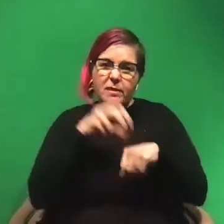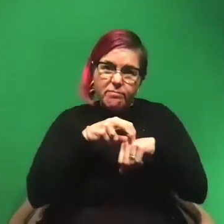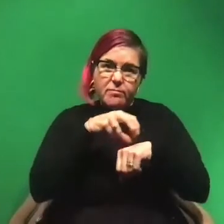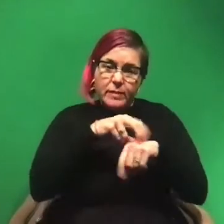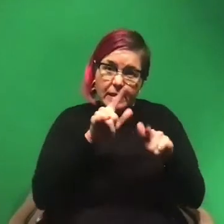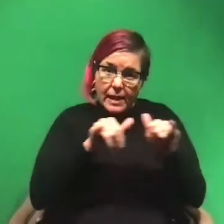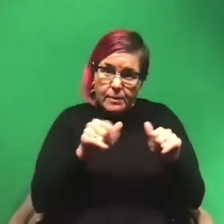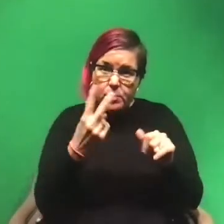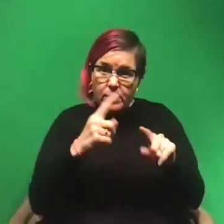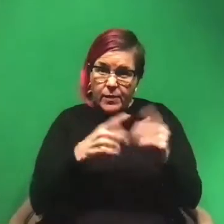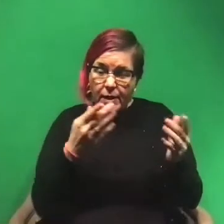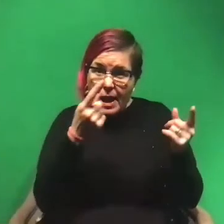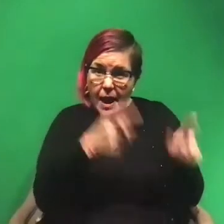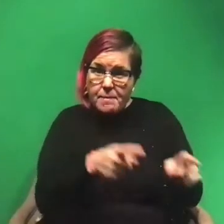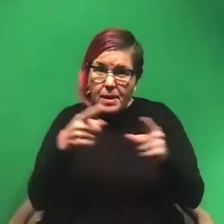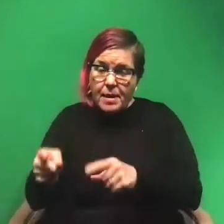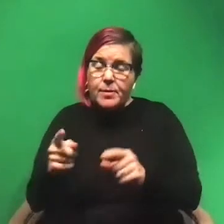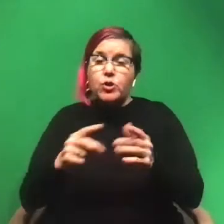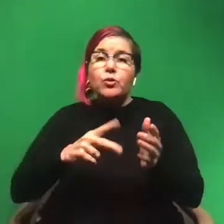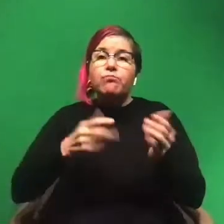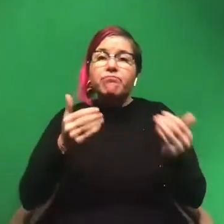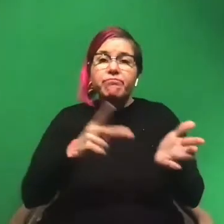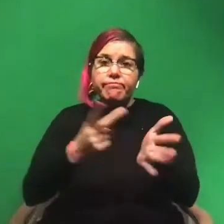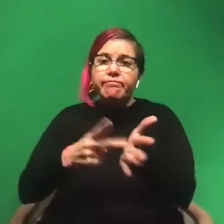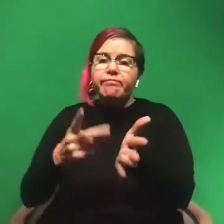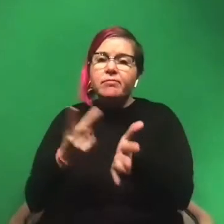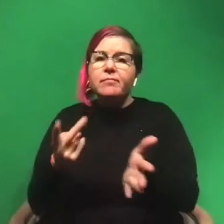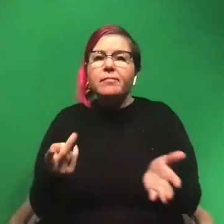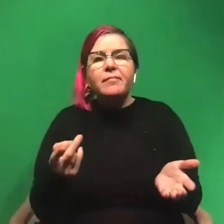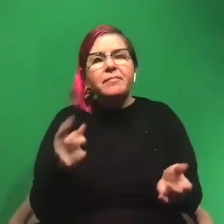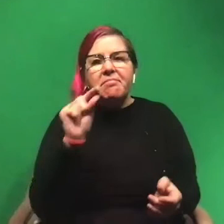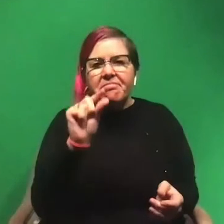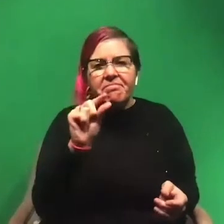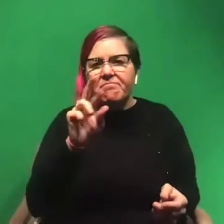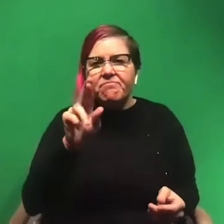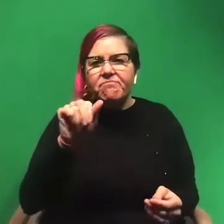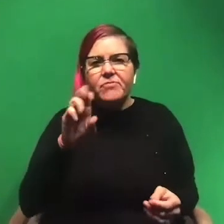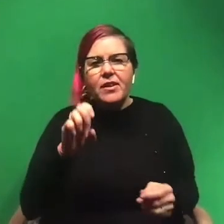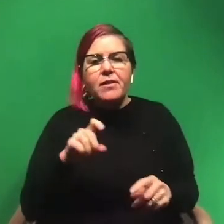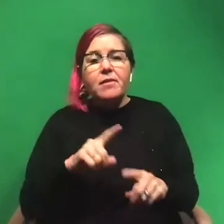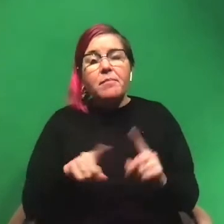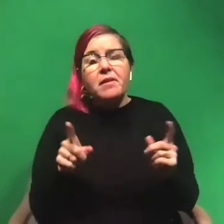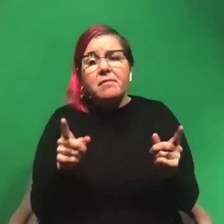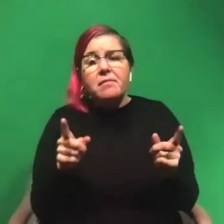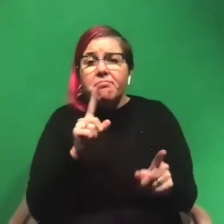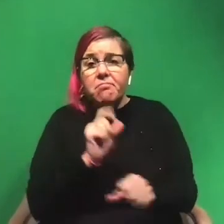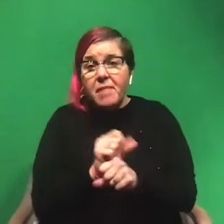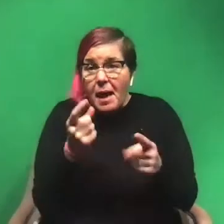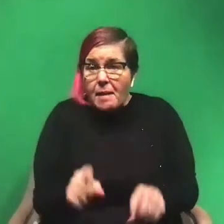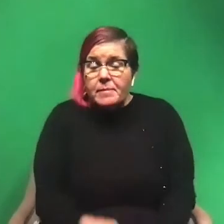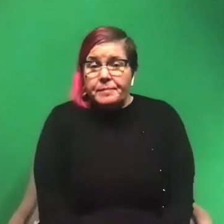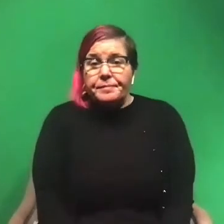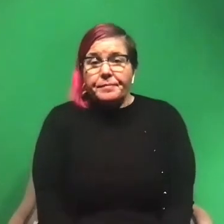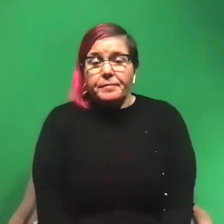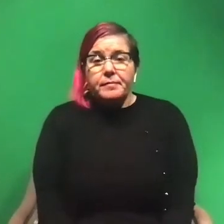two different things that happens in order to produce the output, it's minimal, but there are different cases of that. So in that